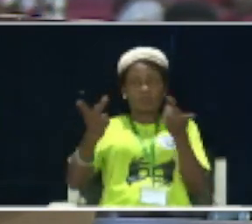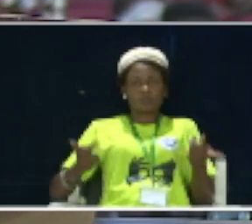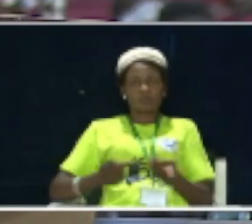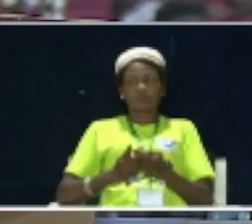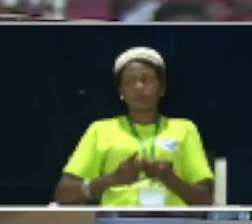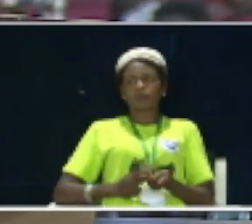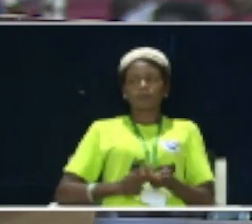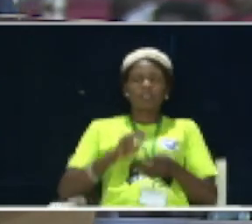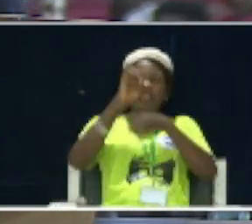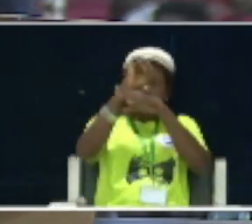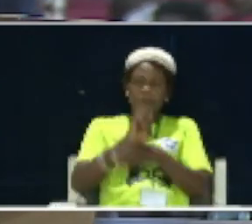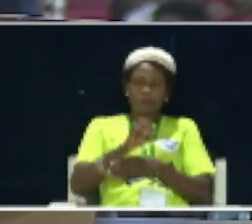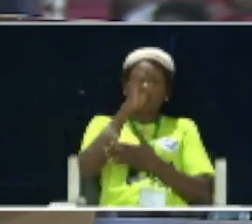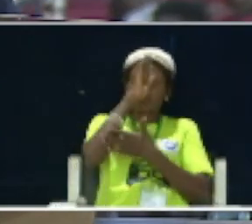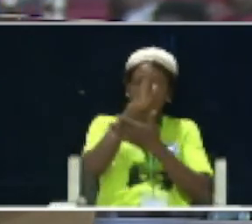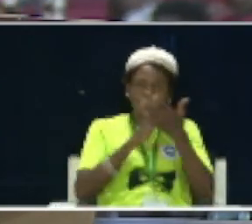Employ humility.